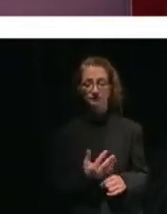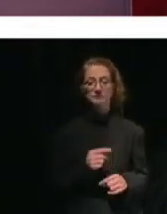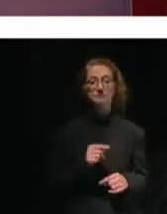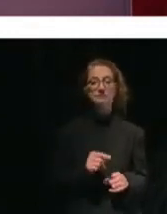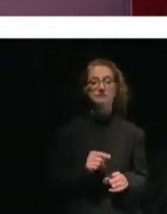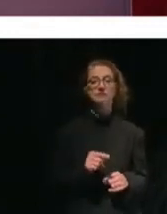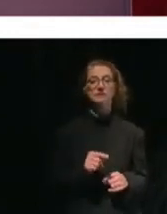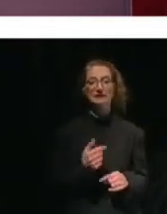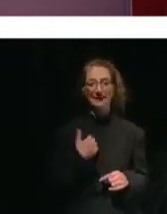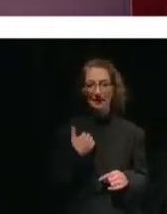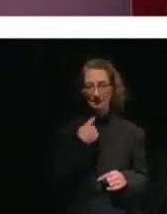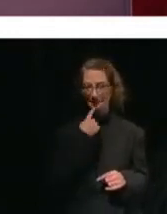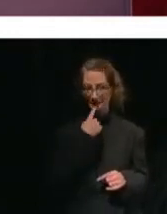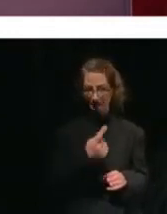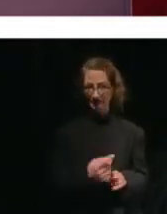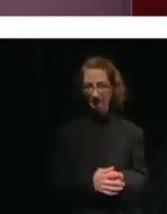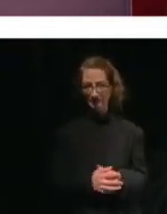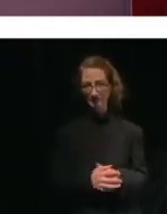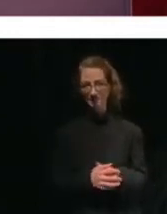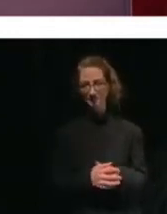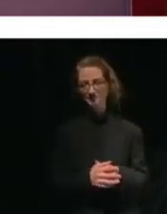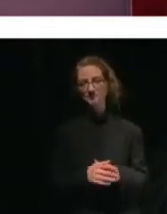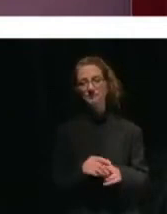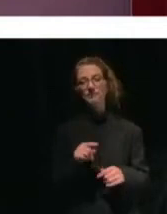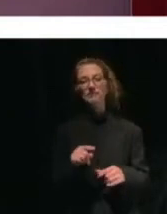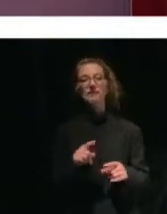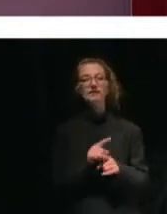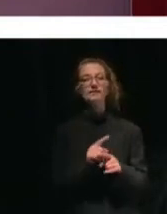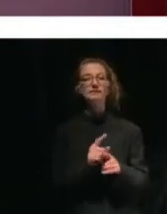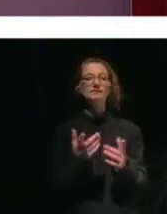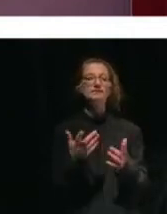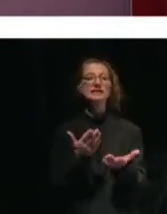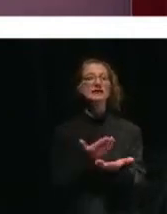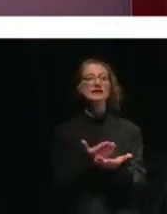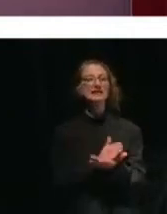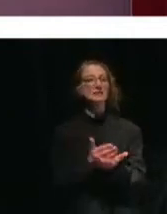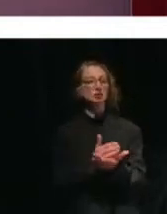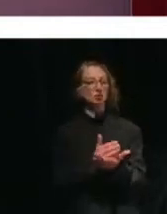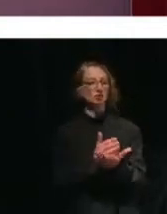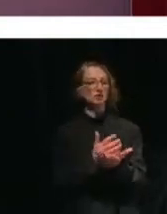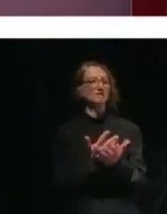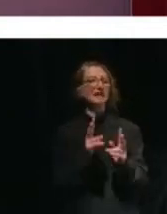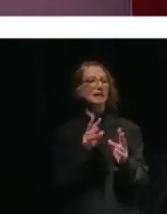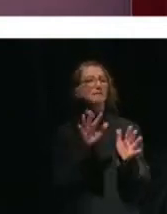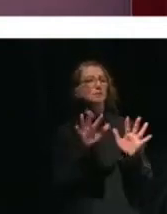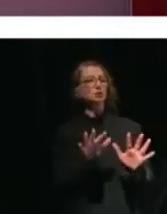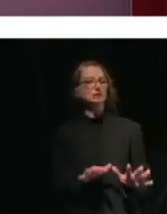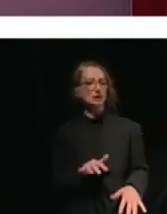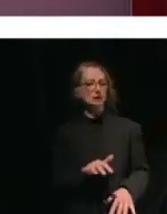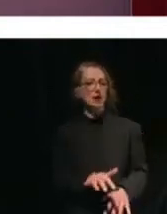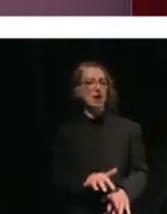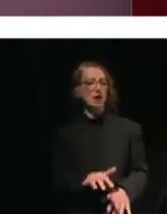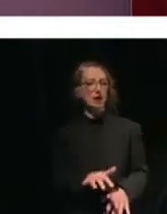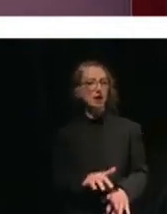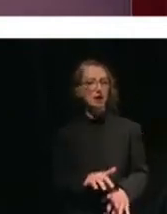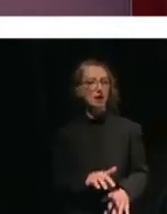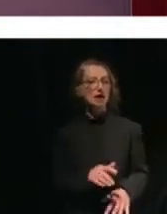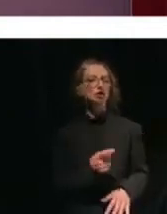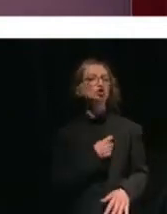3, 4, and 5, we're going to give these patterns of interpretation,